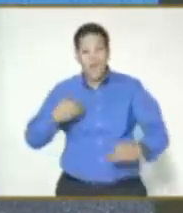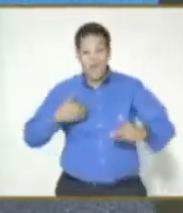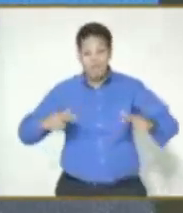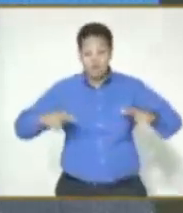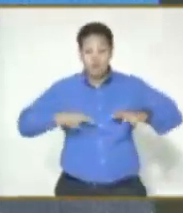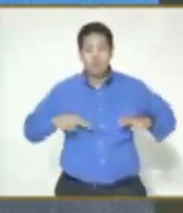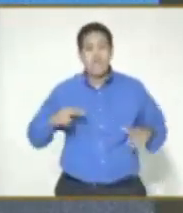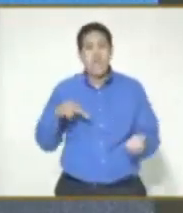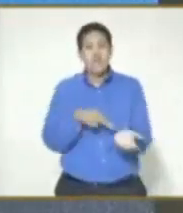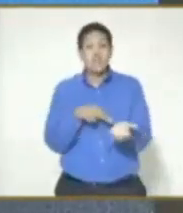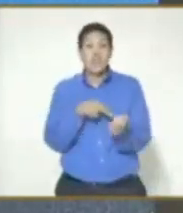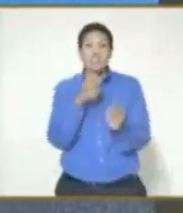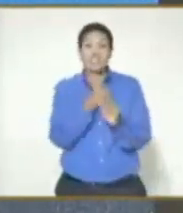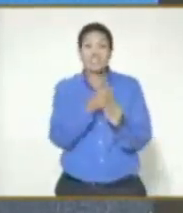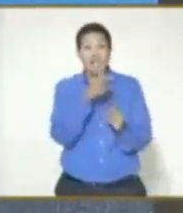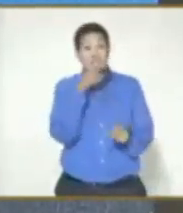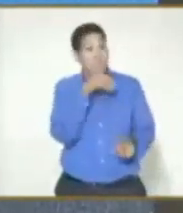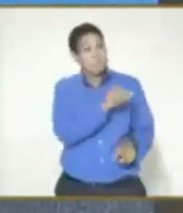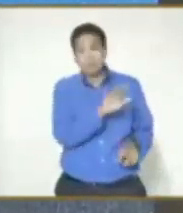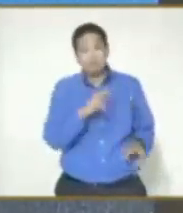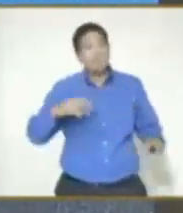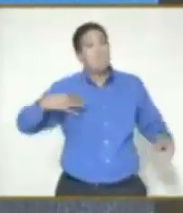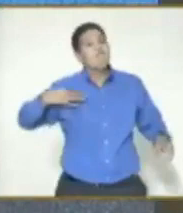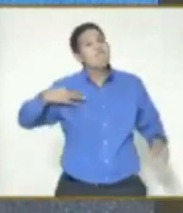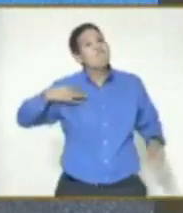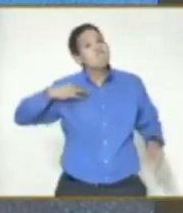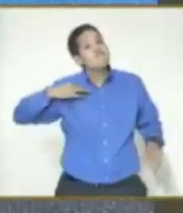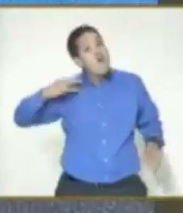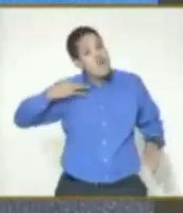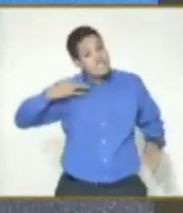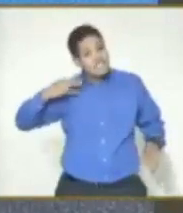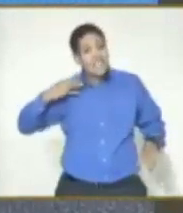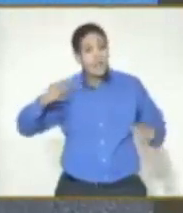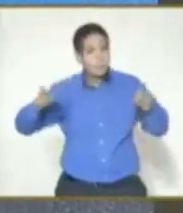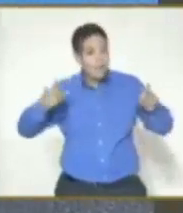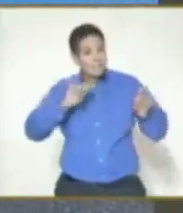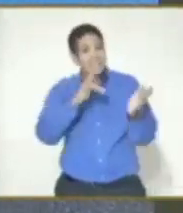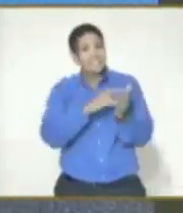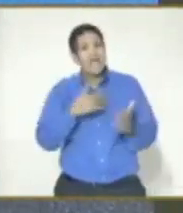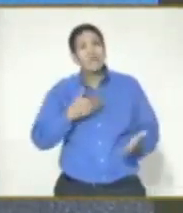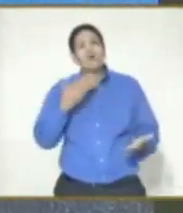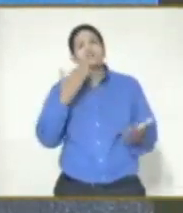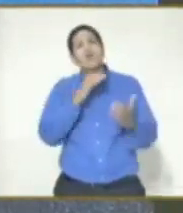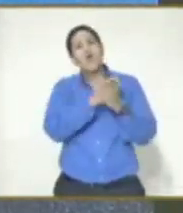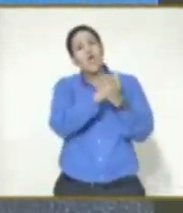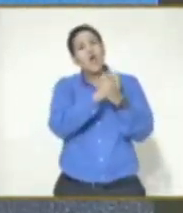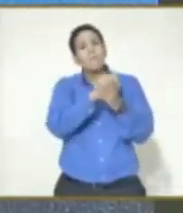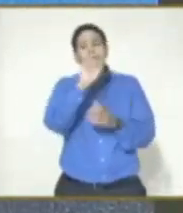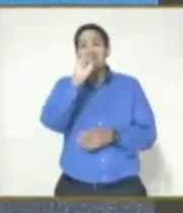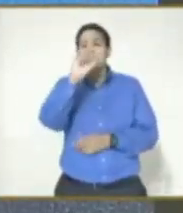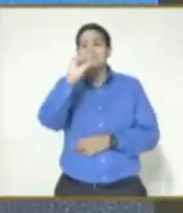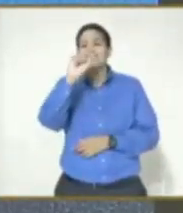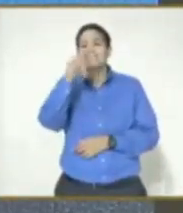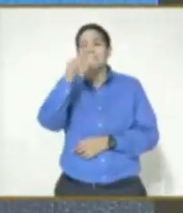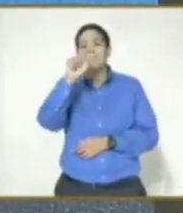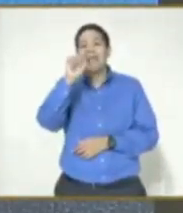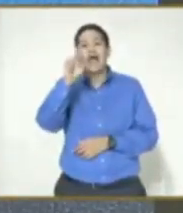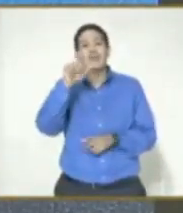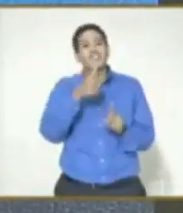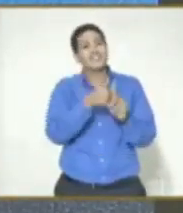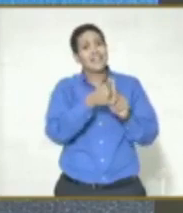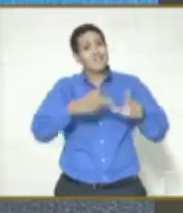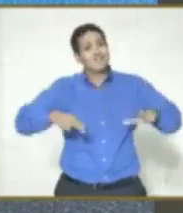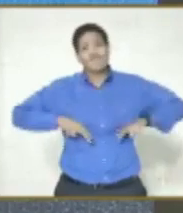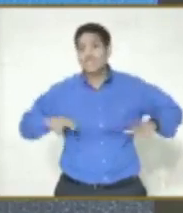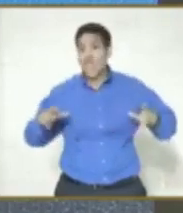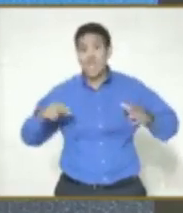who volunteers to manage that center, and I'd like to commend Ms. Planters, who is a retired nurse, and she basically